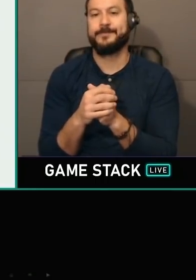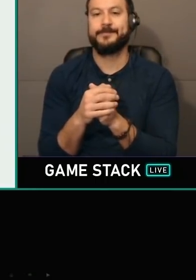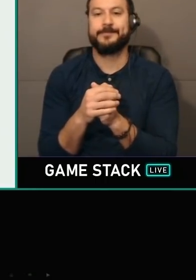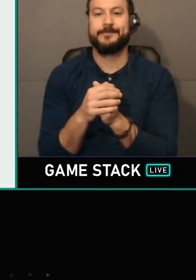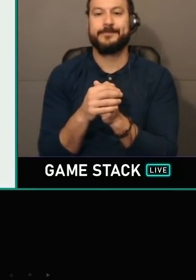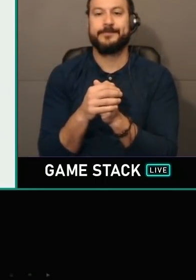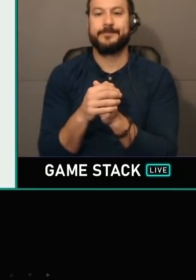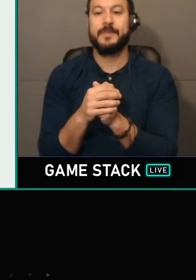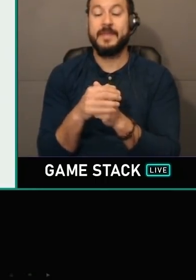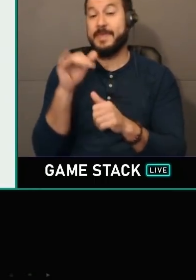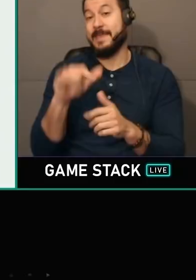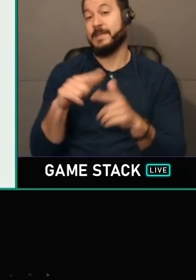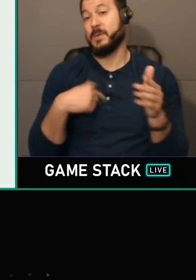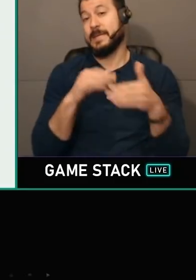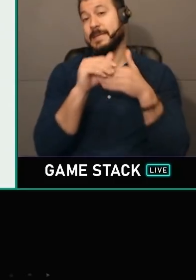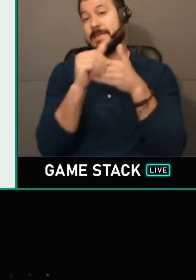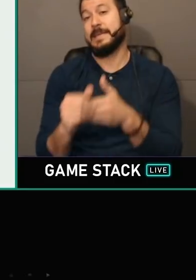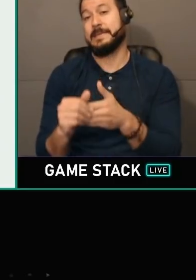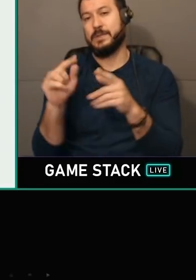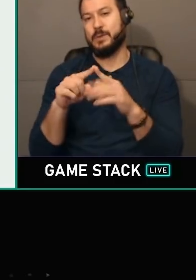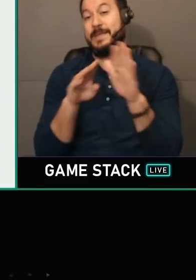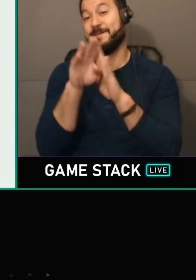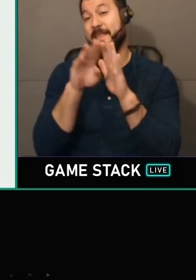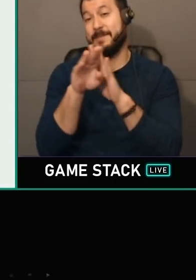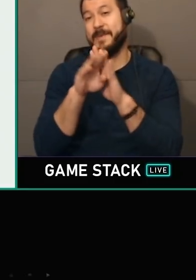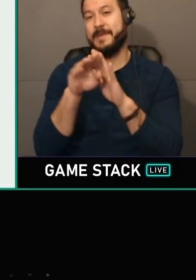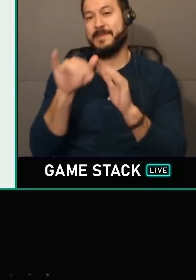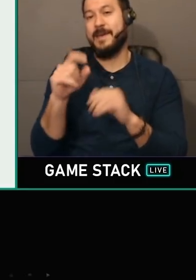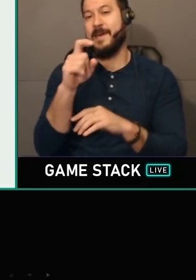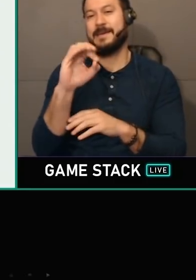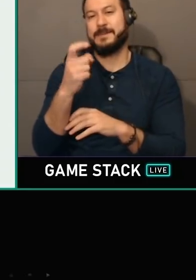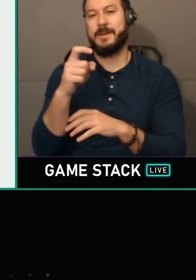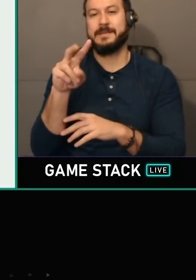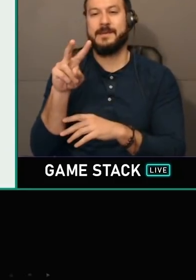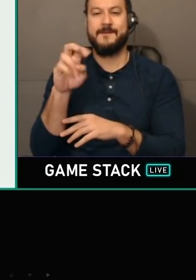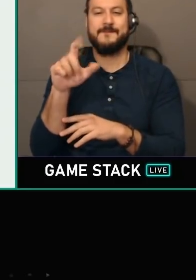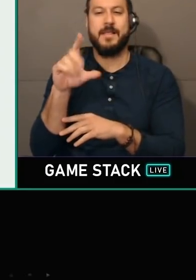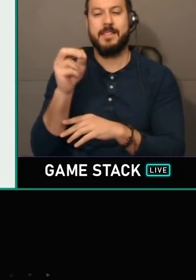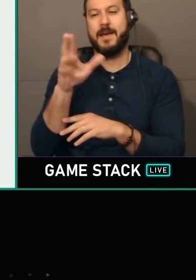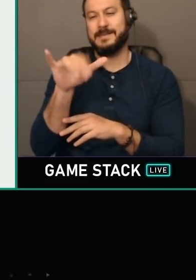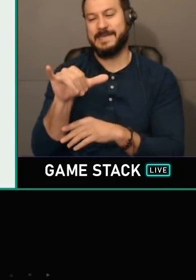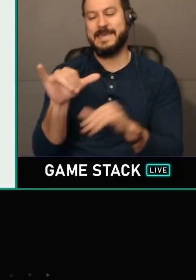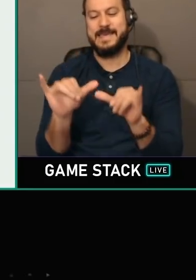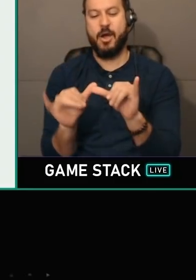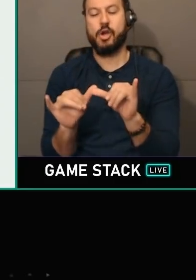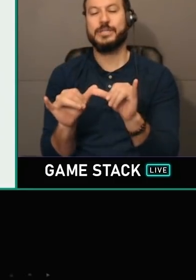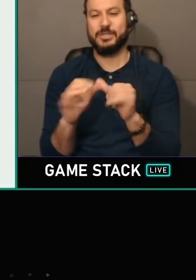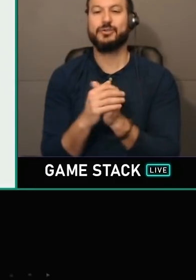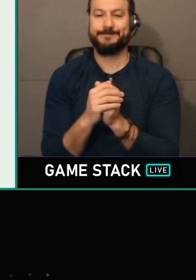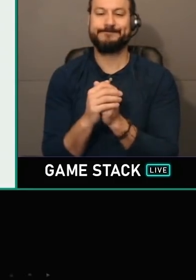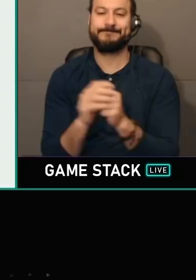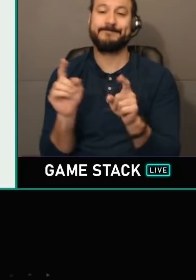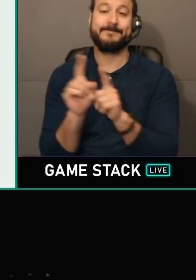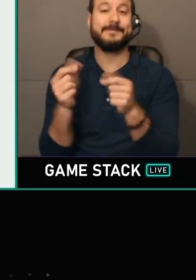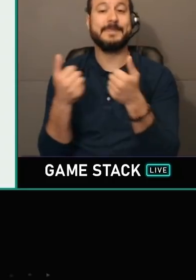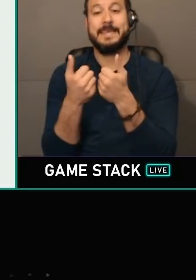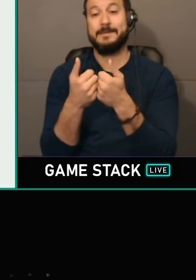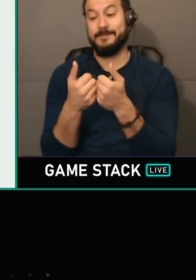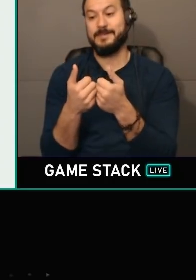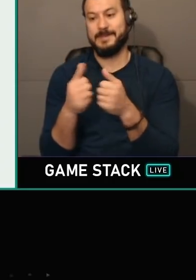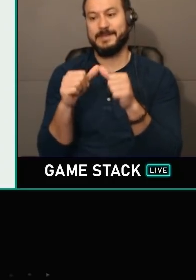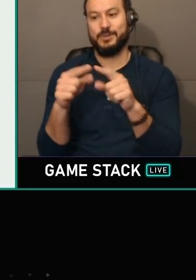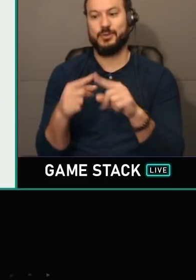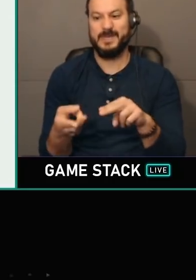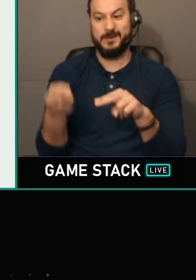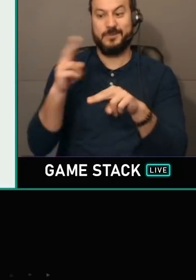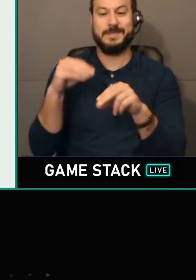So that's what led us to the development of the Xbox Velocity architecture. As games continue to increase in